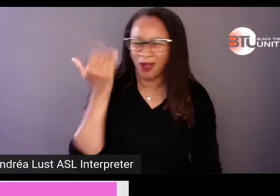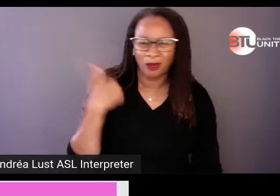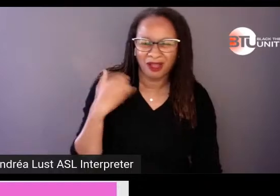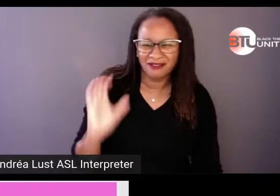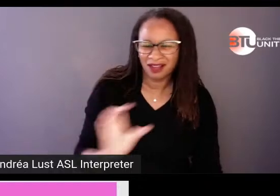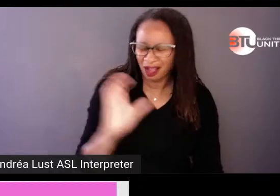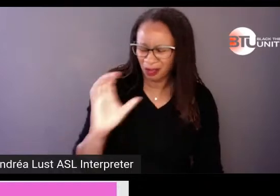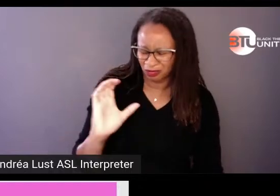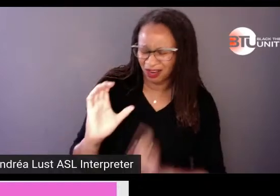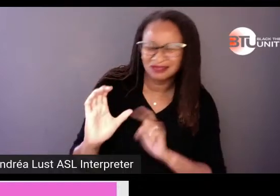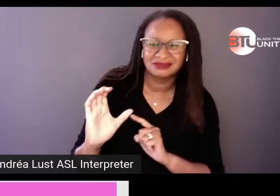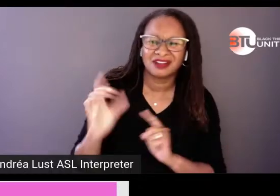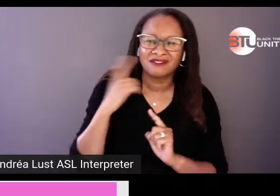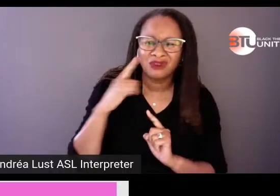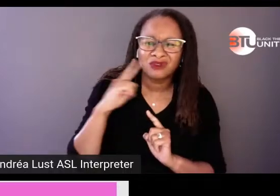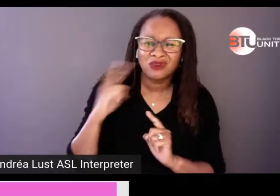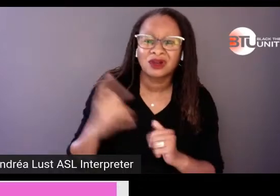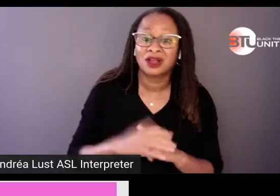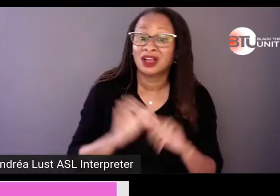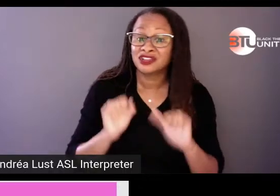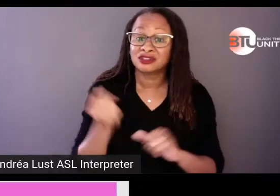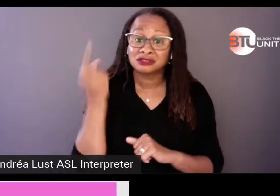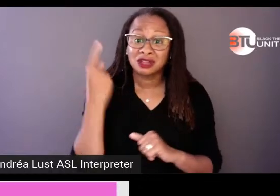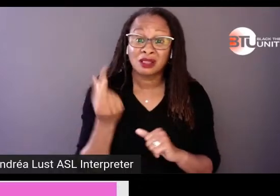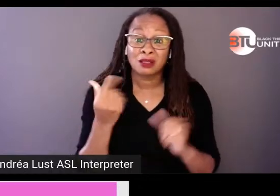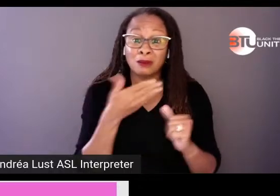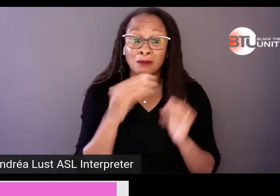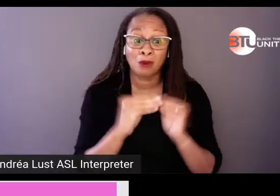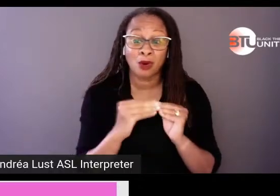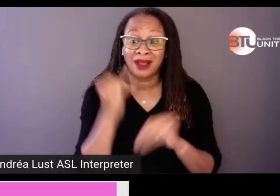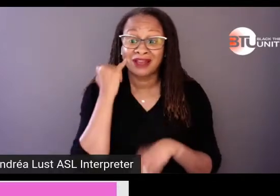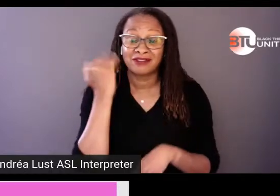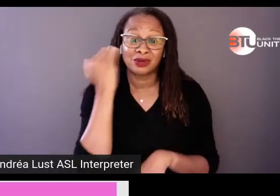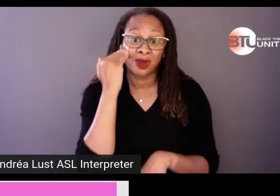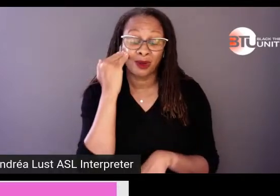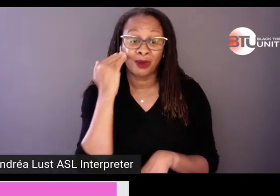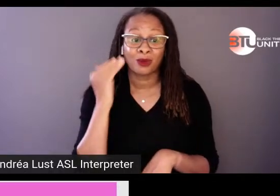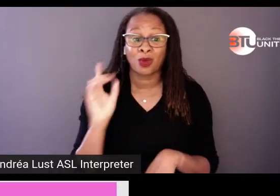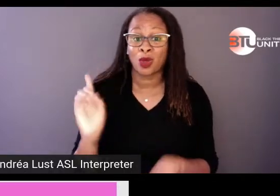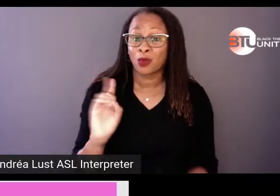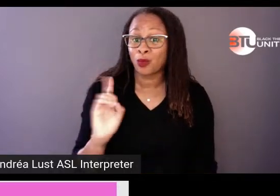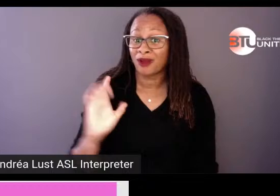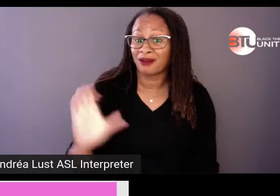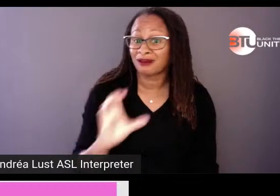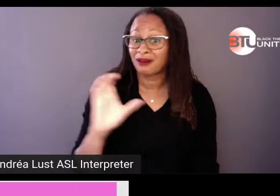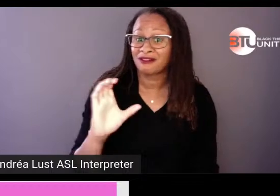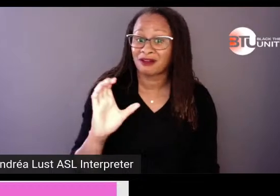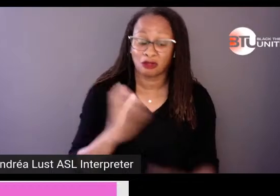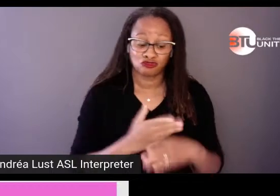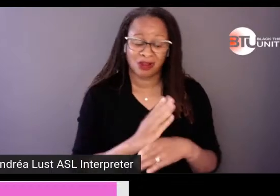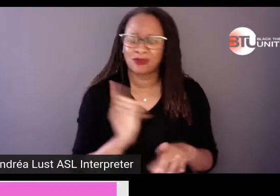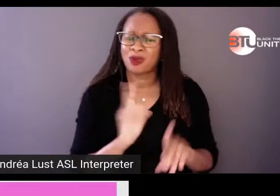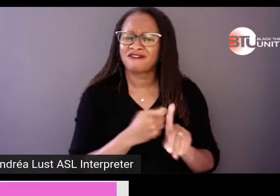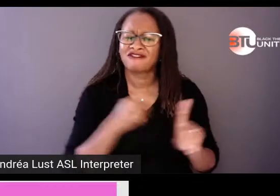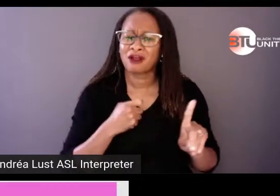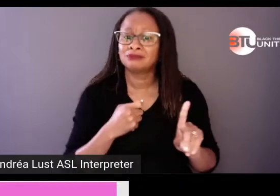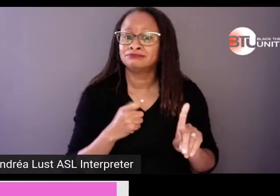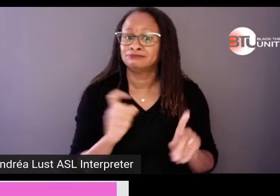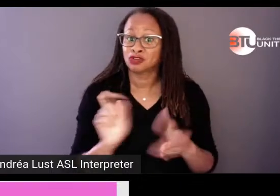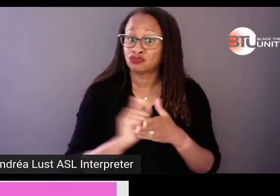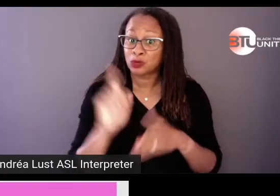this? You can probably understand it a little better if you know where the copyright right came from. It's actually in the